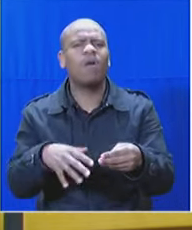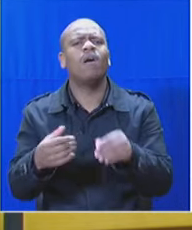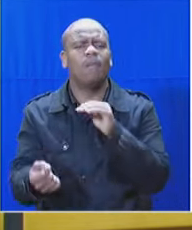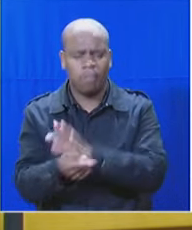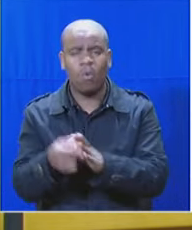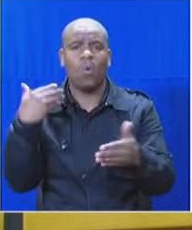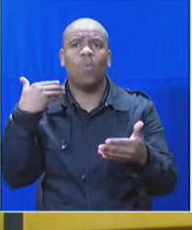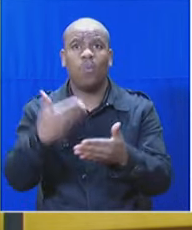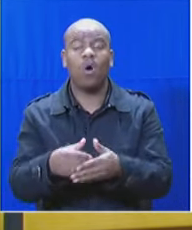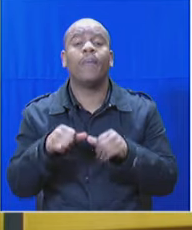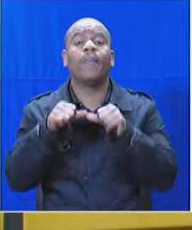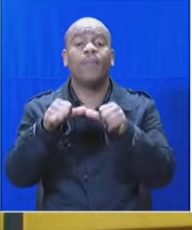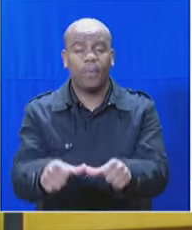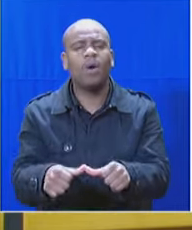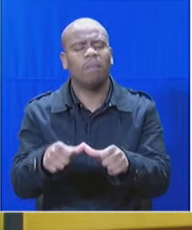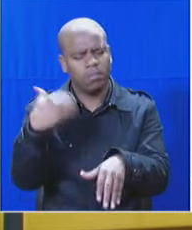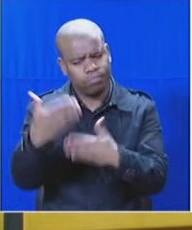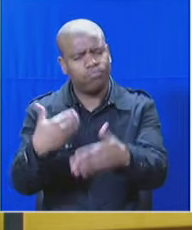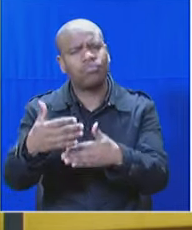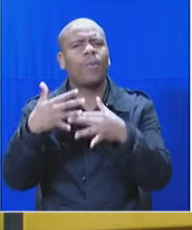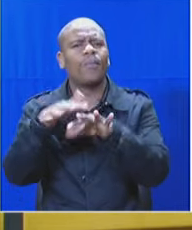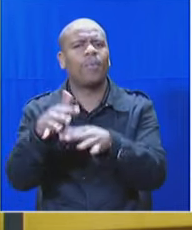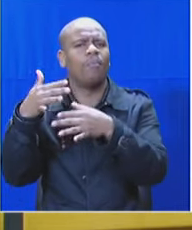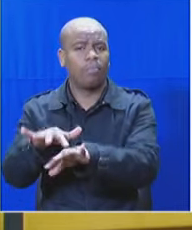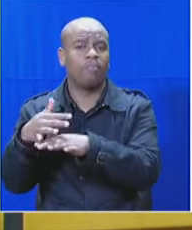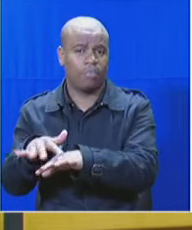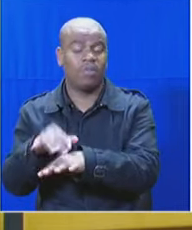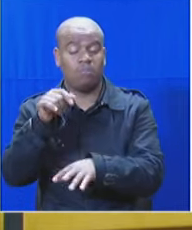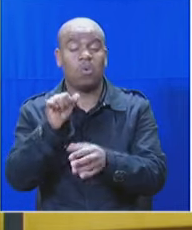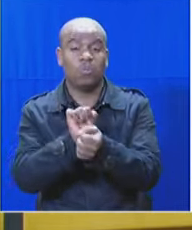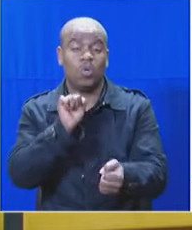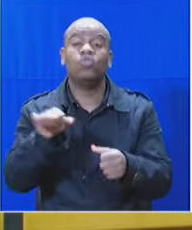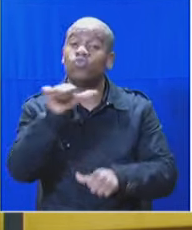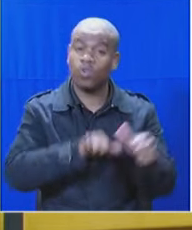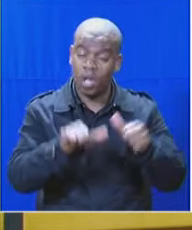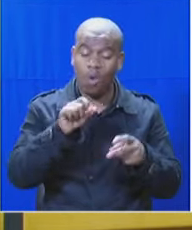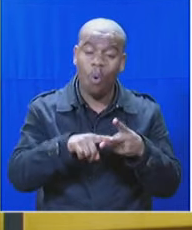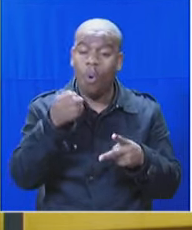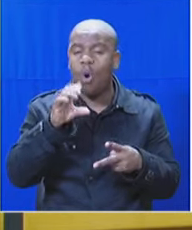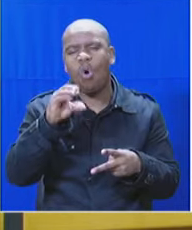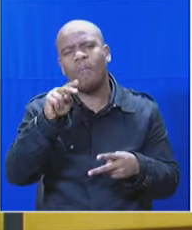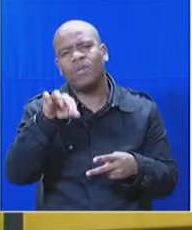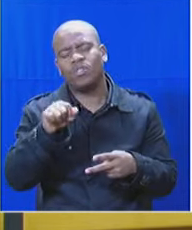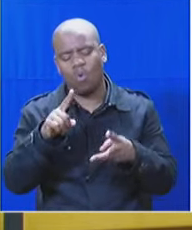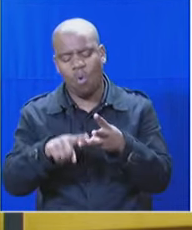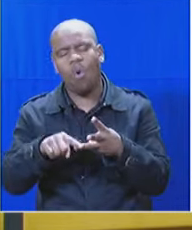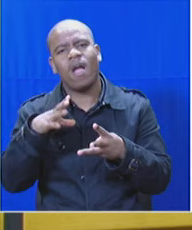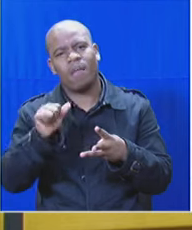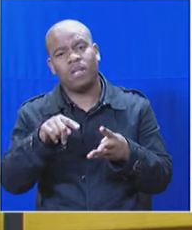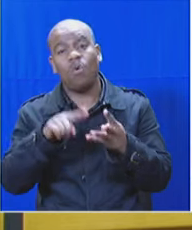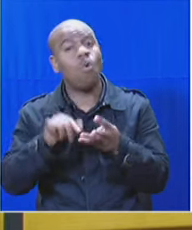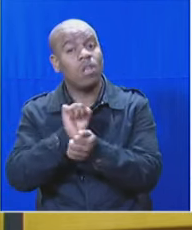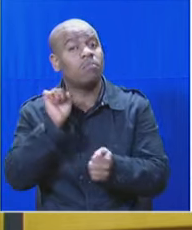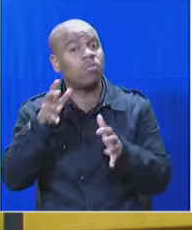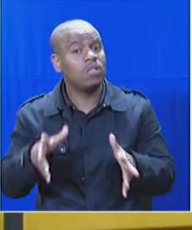will continue to be wrong. The Freedom Charter is neither a socialist or communist document, nor a capitalist or a liberal